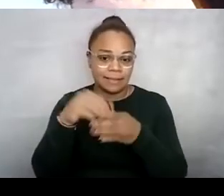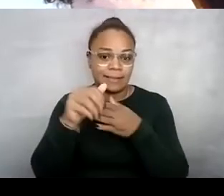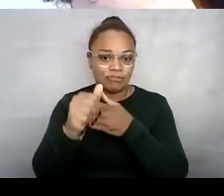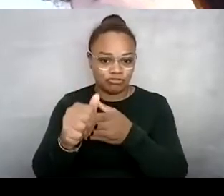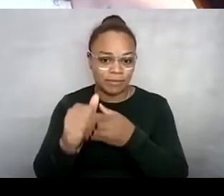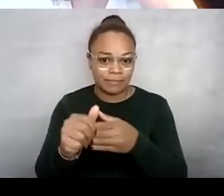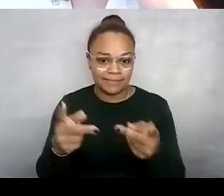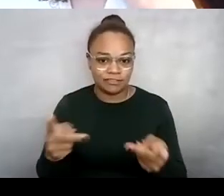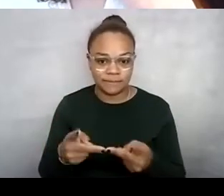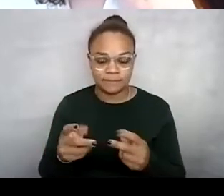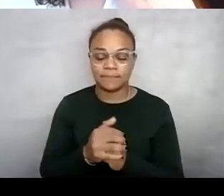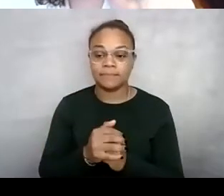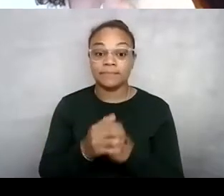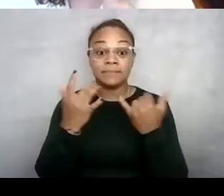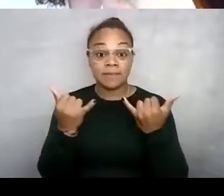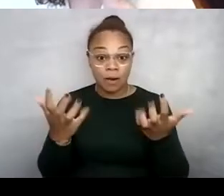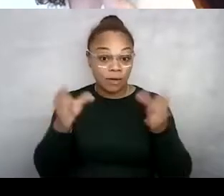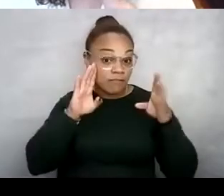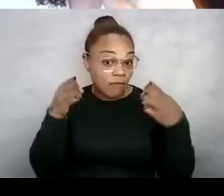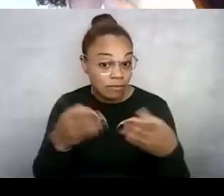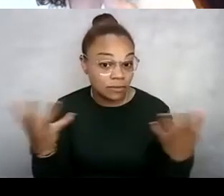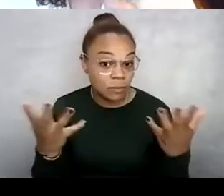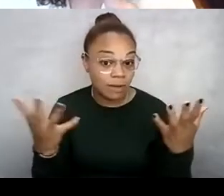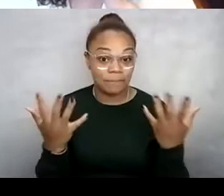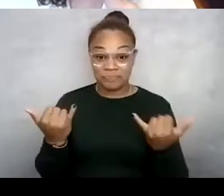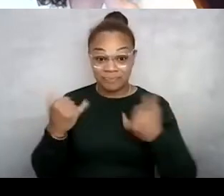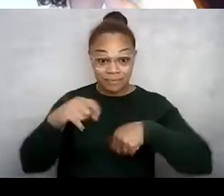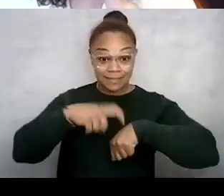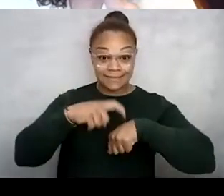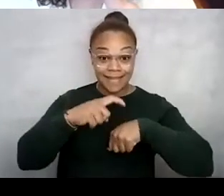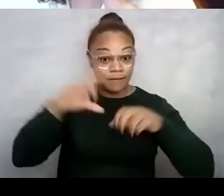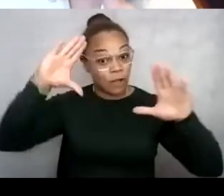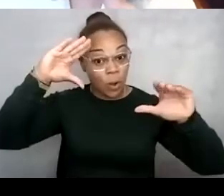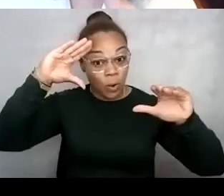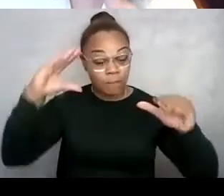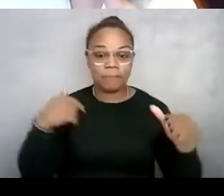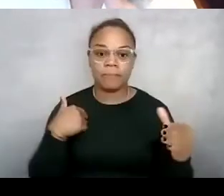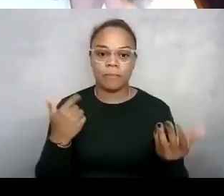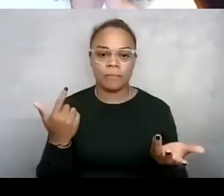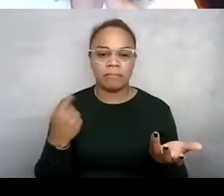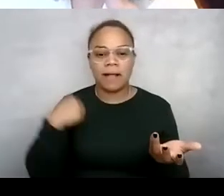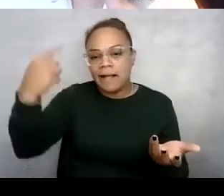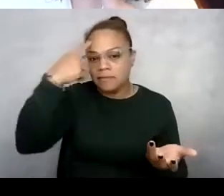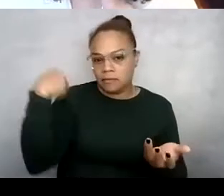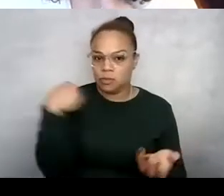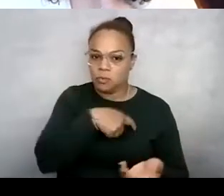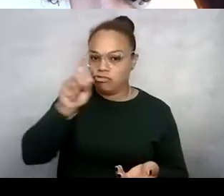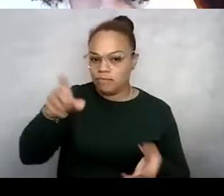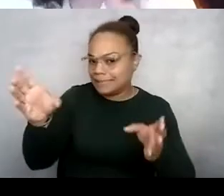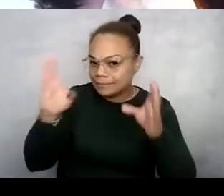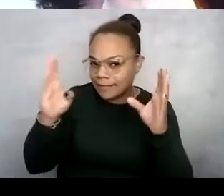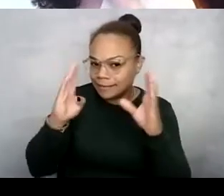focus on is, in this time of hope, what I think we need to be paying attention to. And one of those things